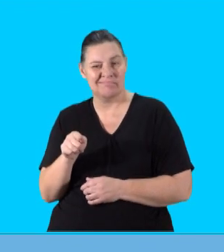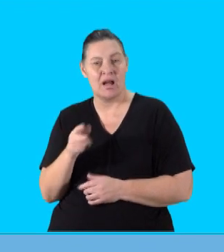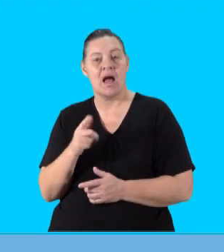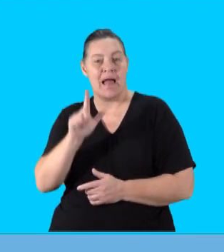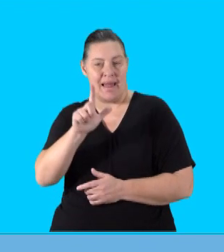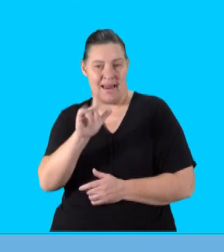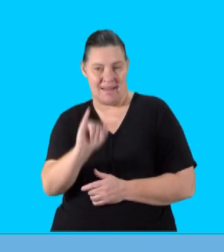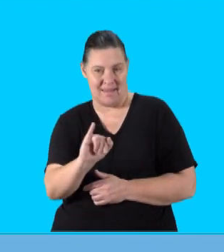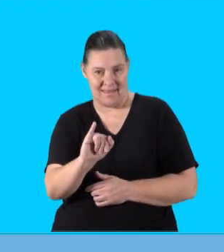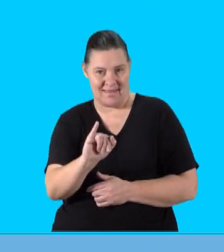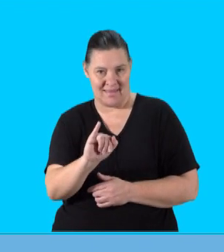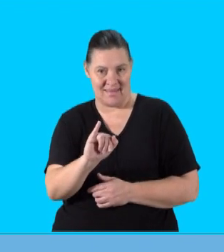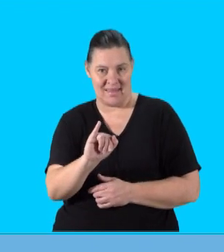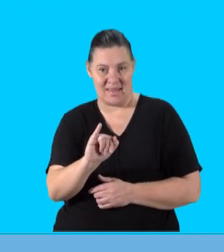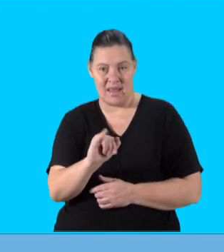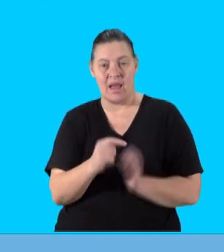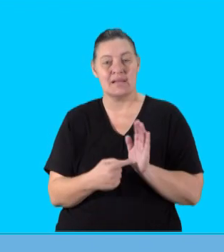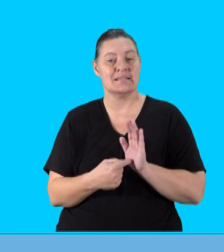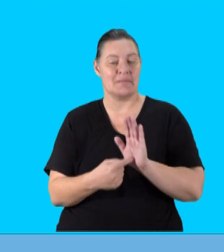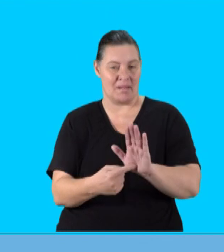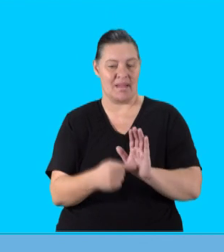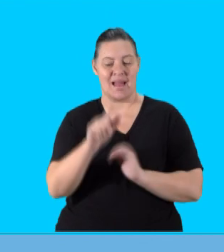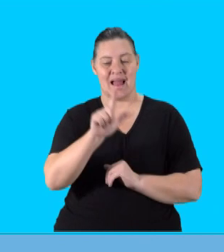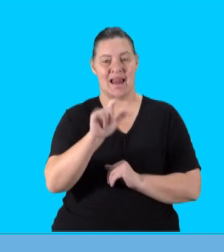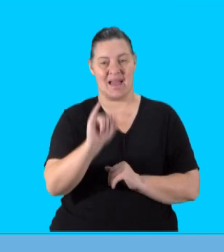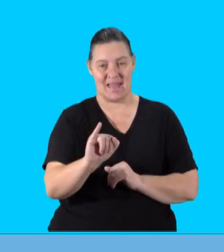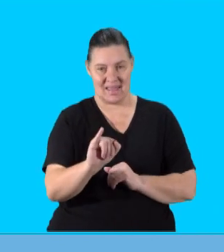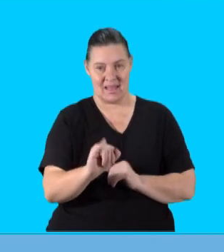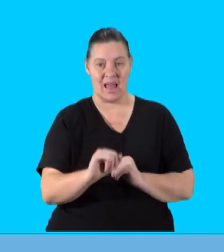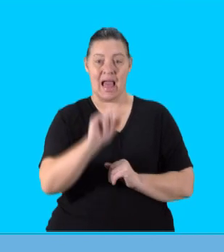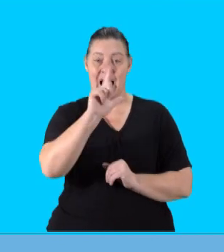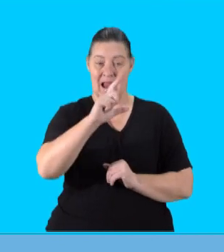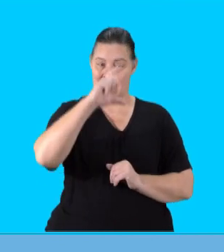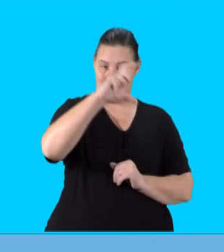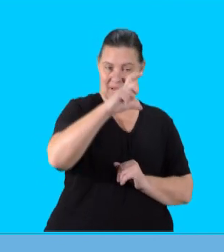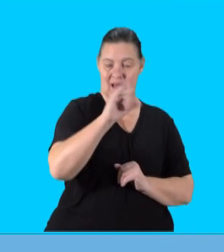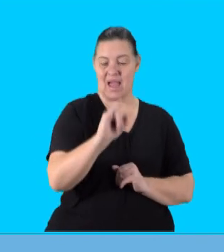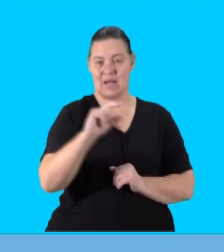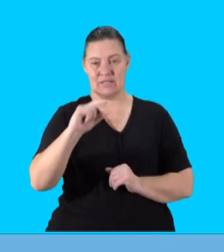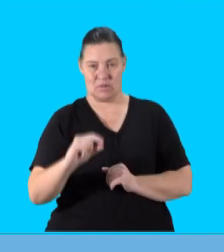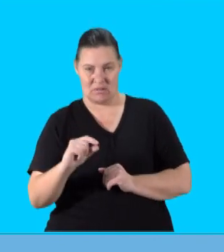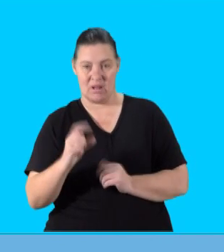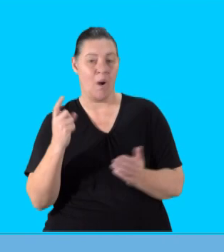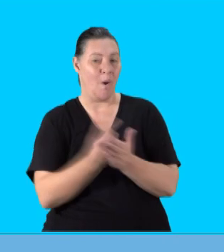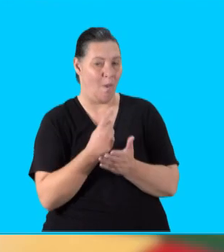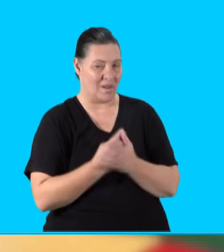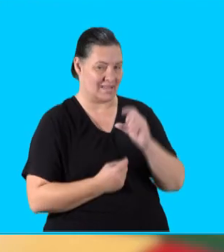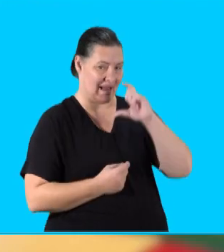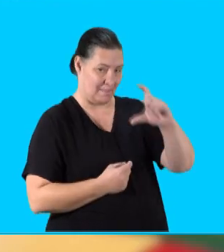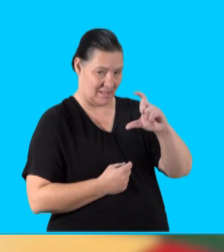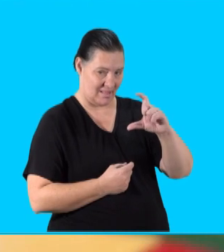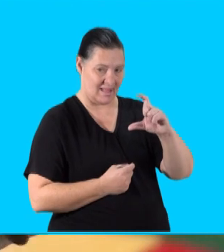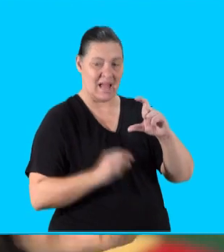it is Li. It has the chemical symbol Li, capital letter L and small letter I. Remember, the first letter